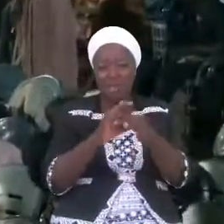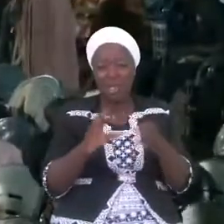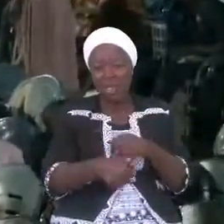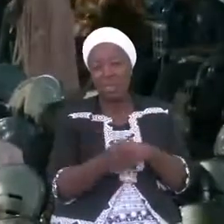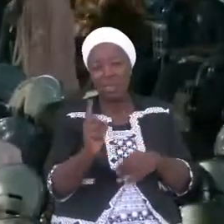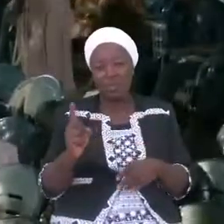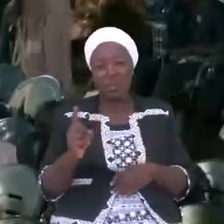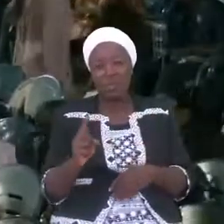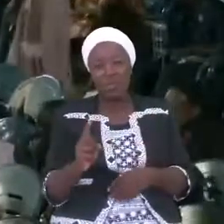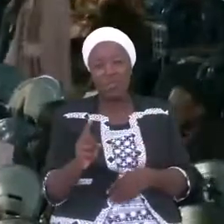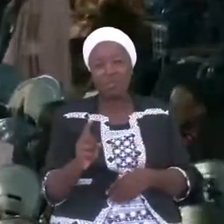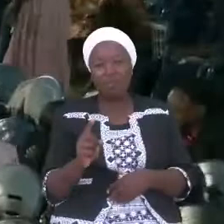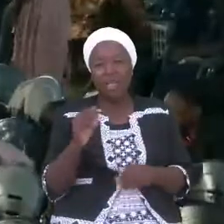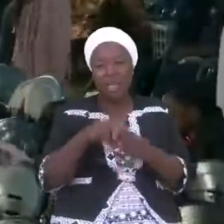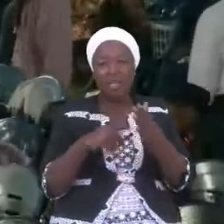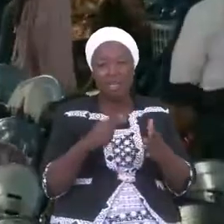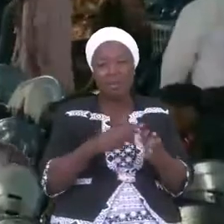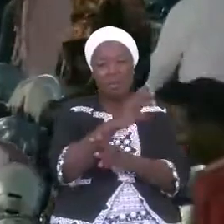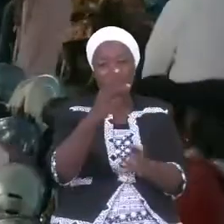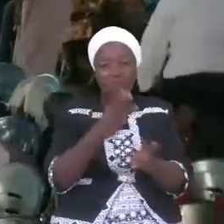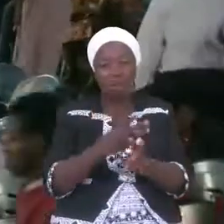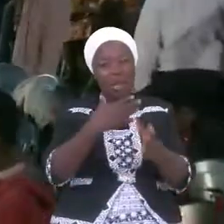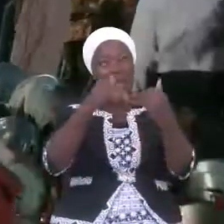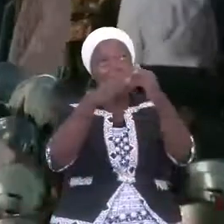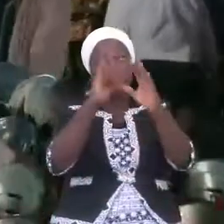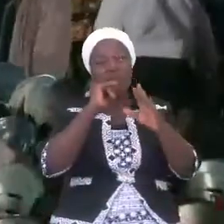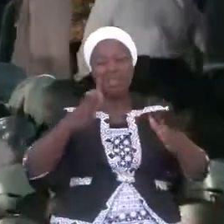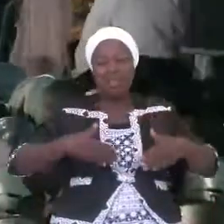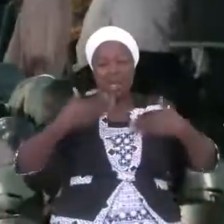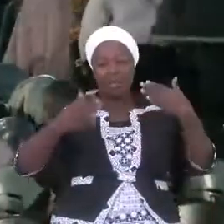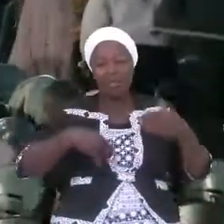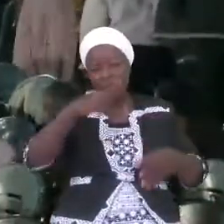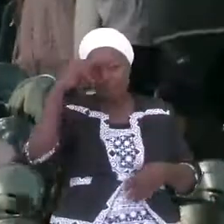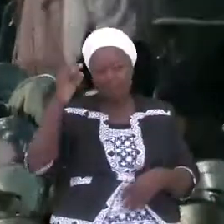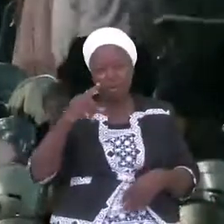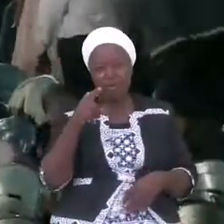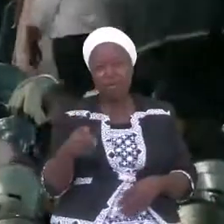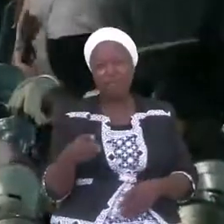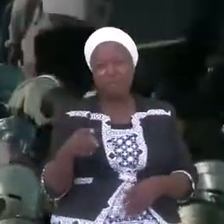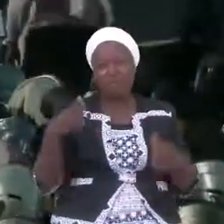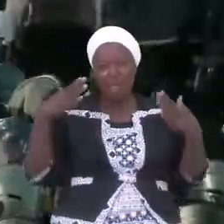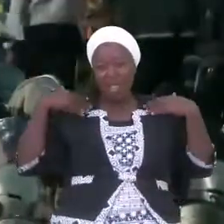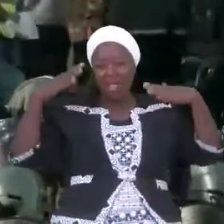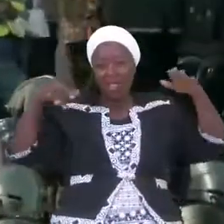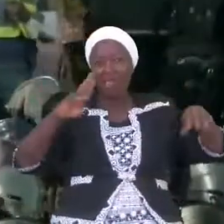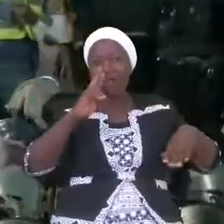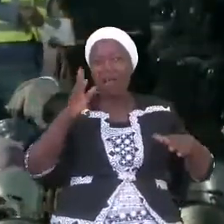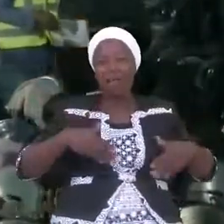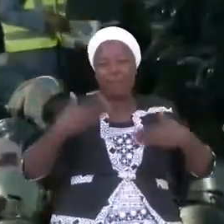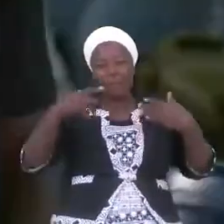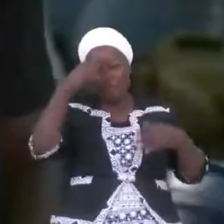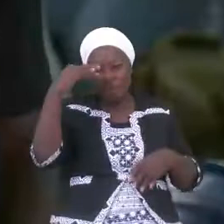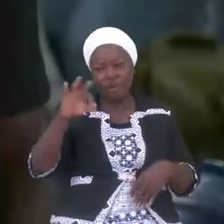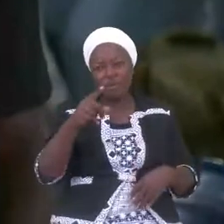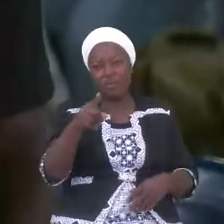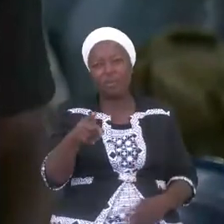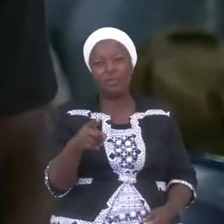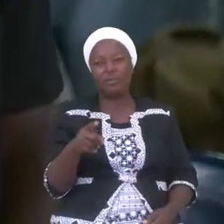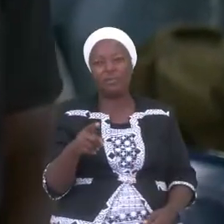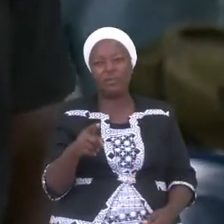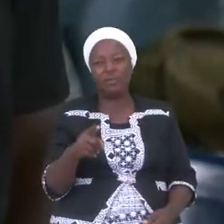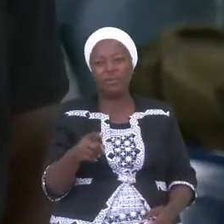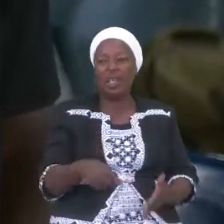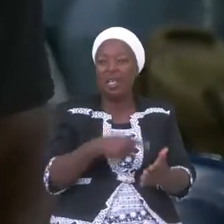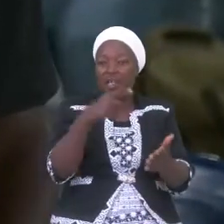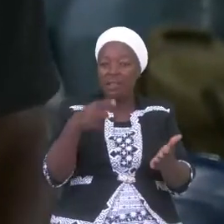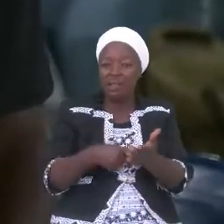globally, heaven is rejoicing because of you. Angels are rejoicing because of you. This